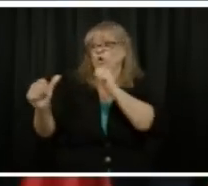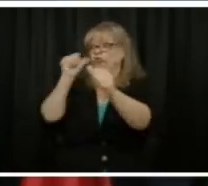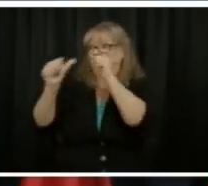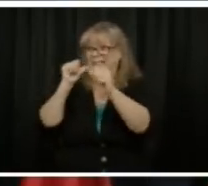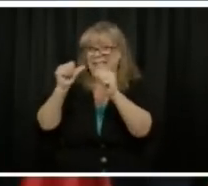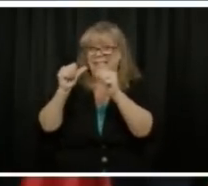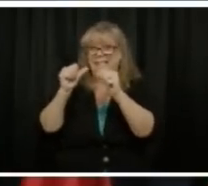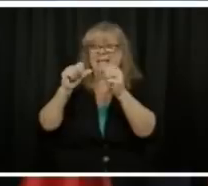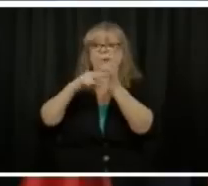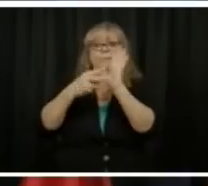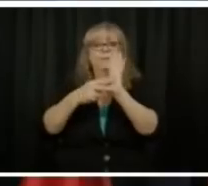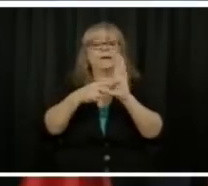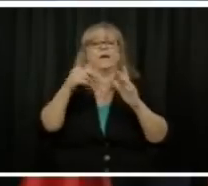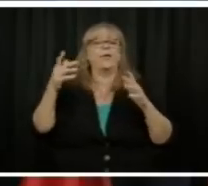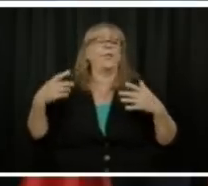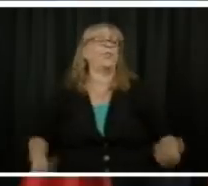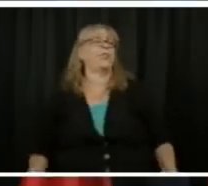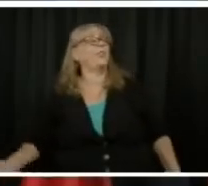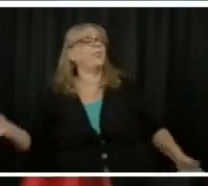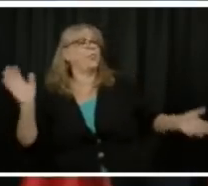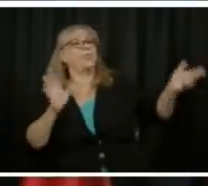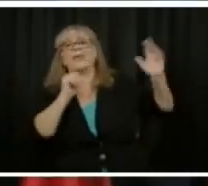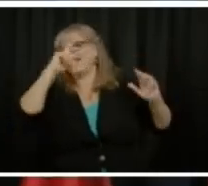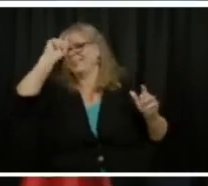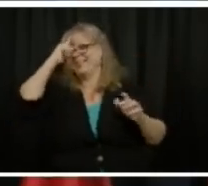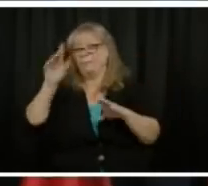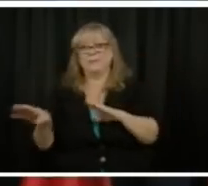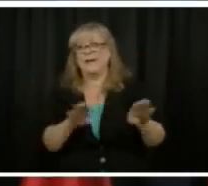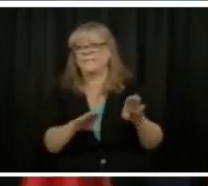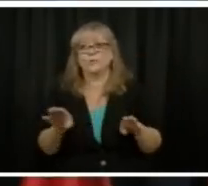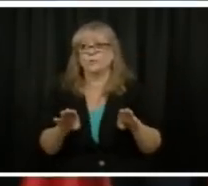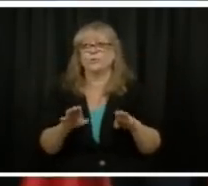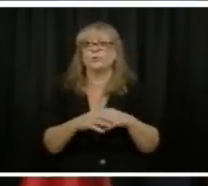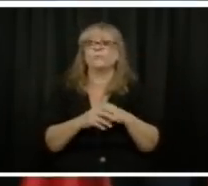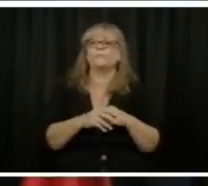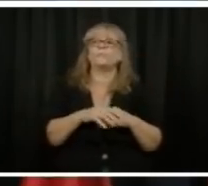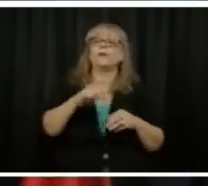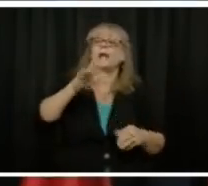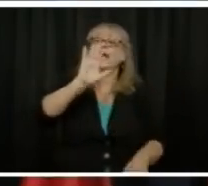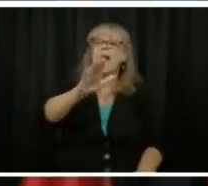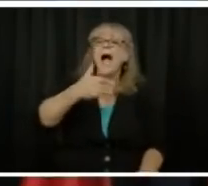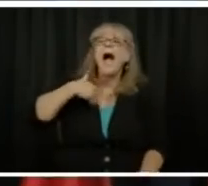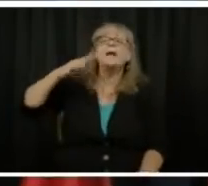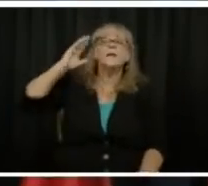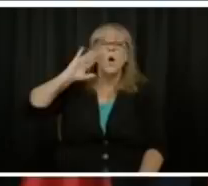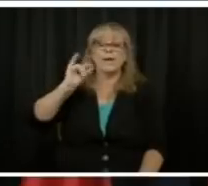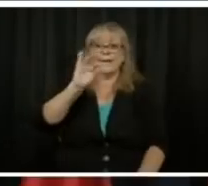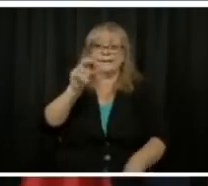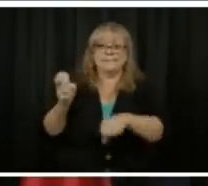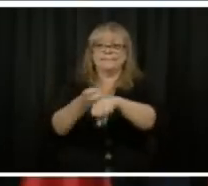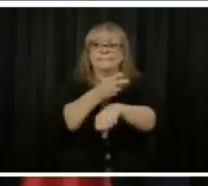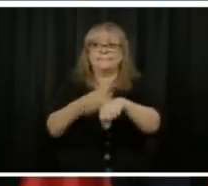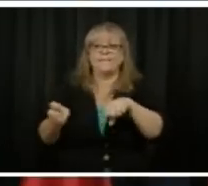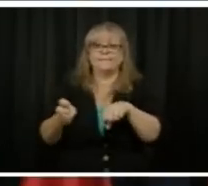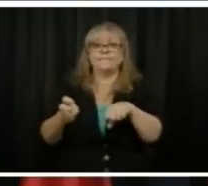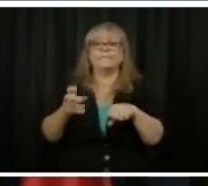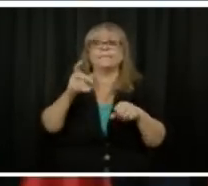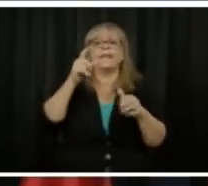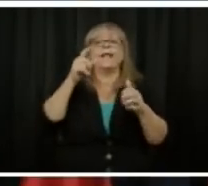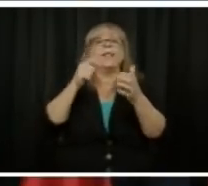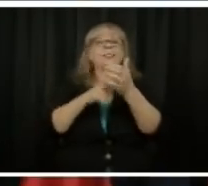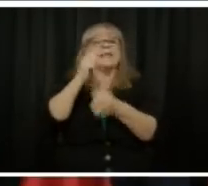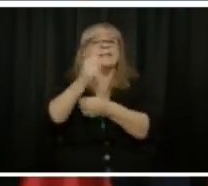in that 20 to 29 age group. And I know that's tough for people who want to get out and party, but this is not the summer to party. There will be a